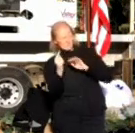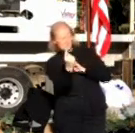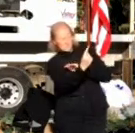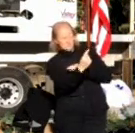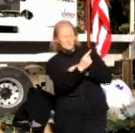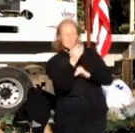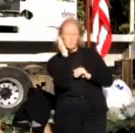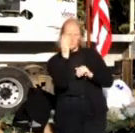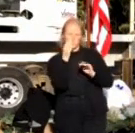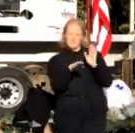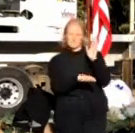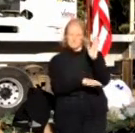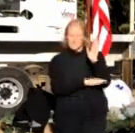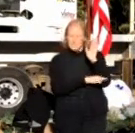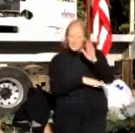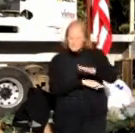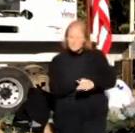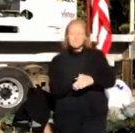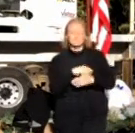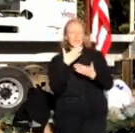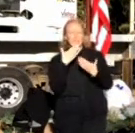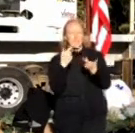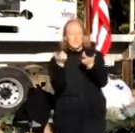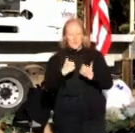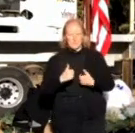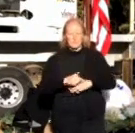tree momentarily. Thank you all for coming.